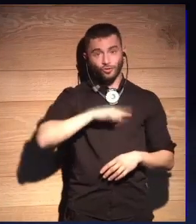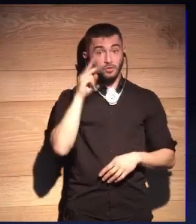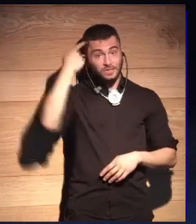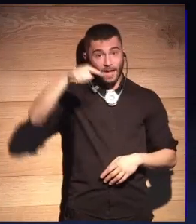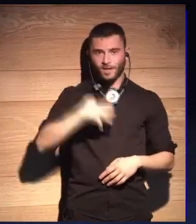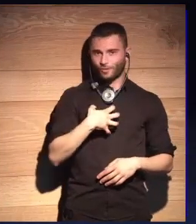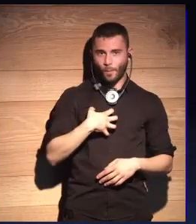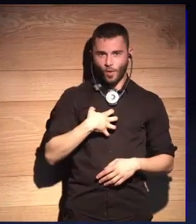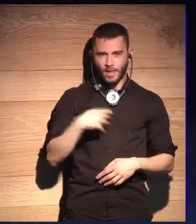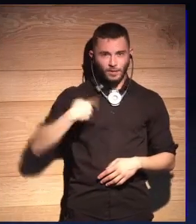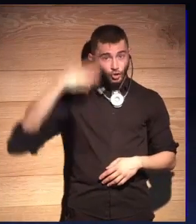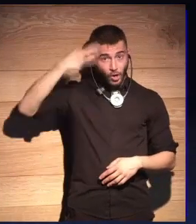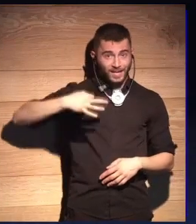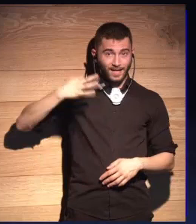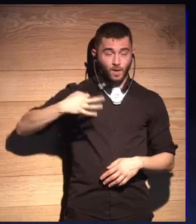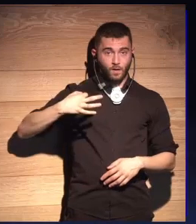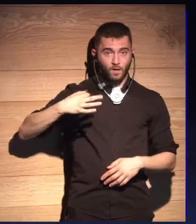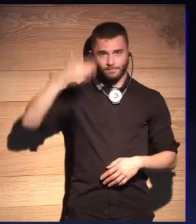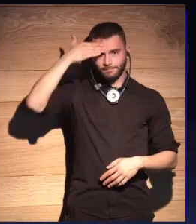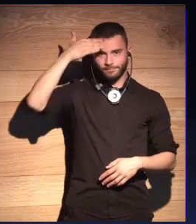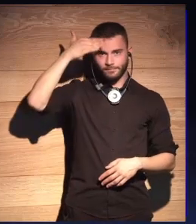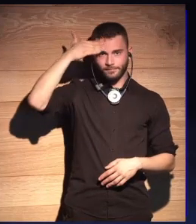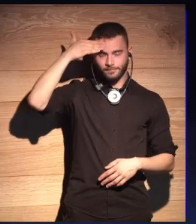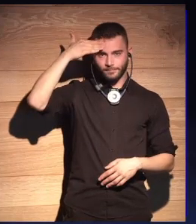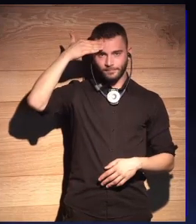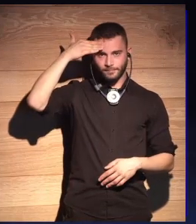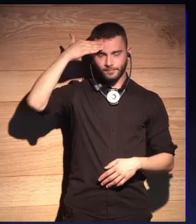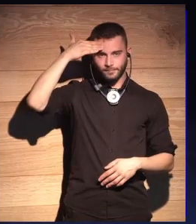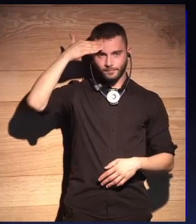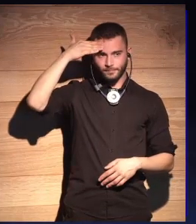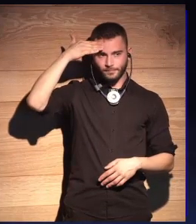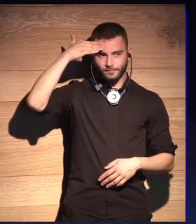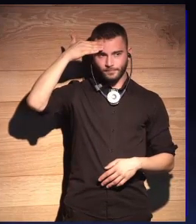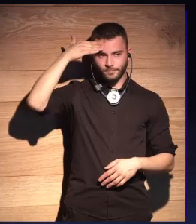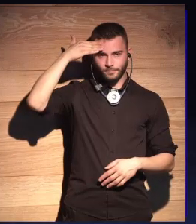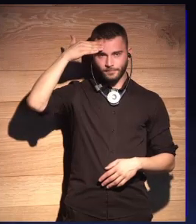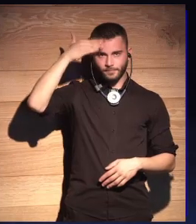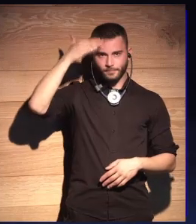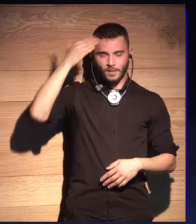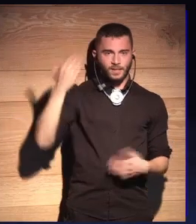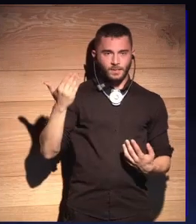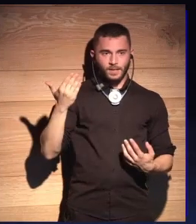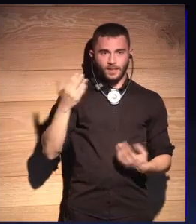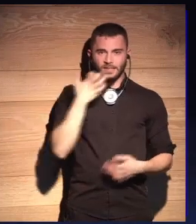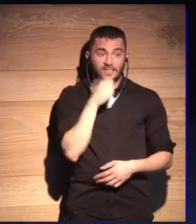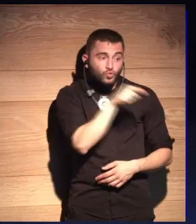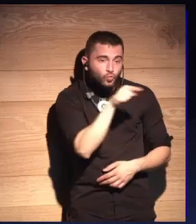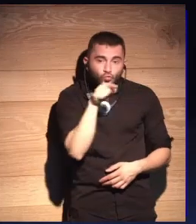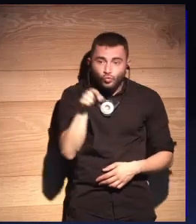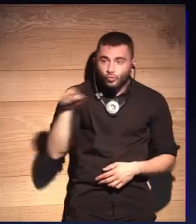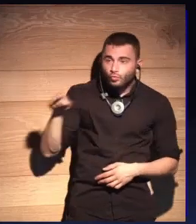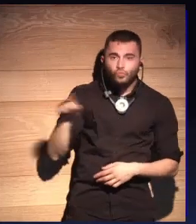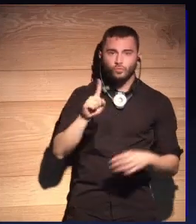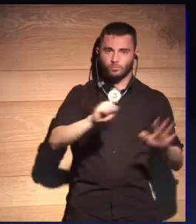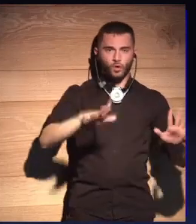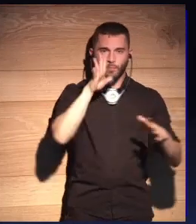proofs to say that it is the Russians that only disinform people. I think that mainly, without pointing